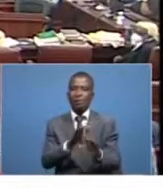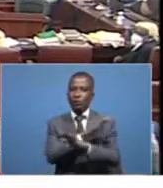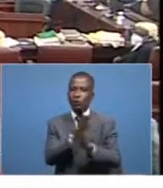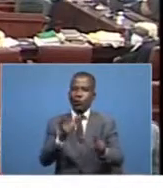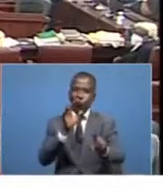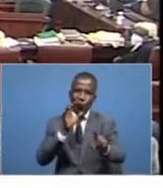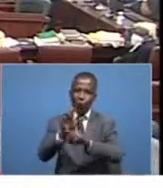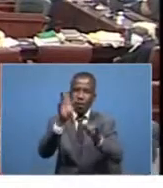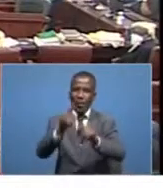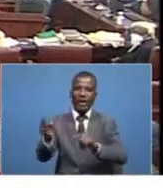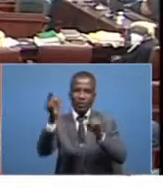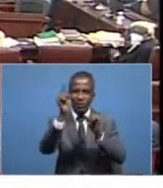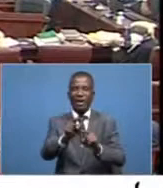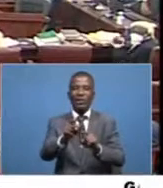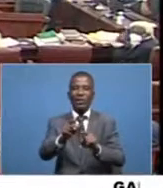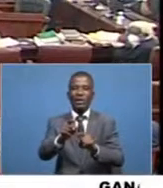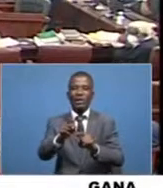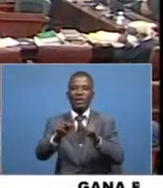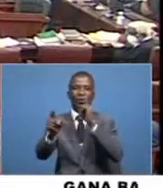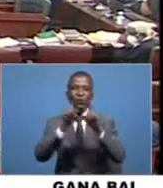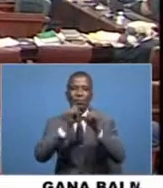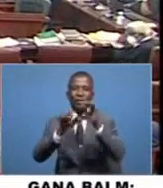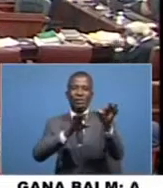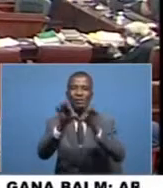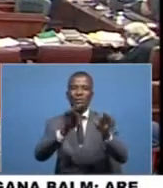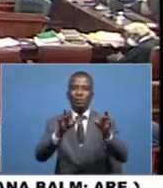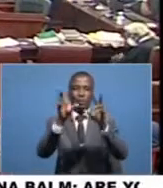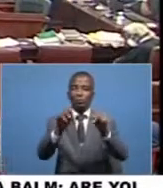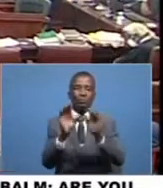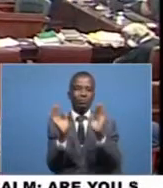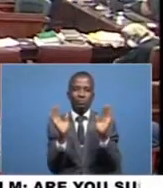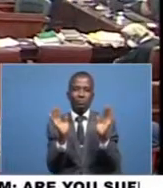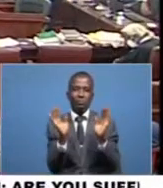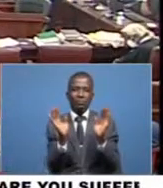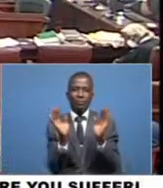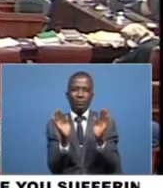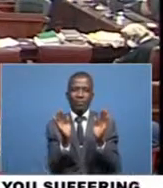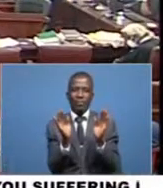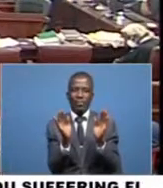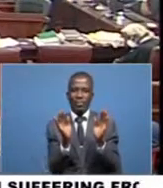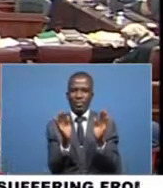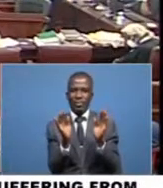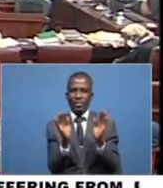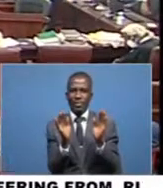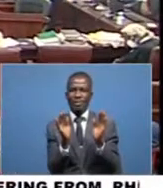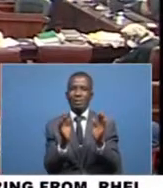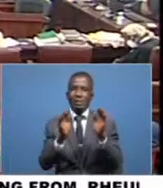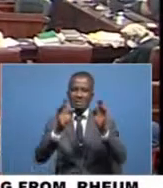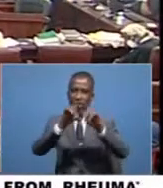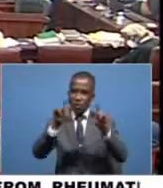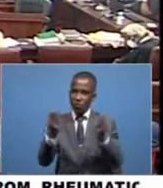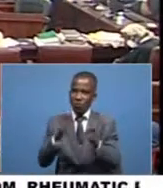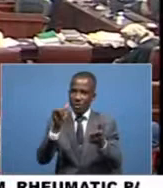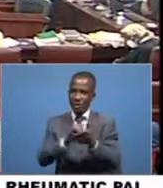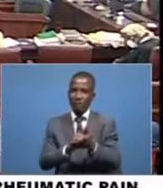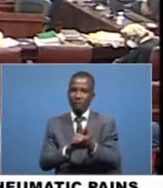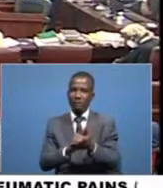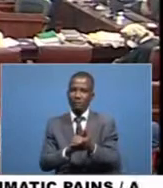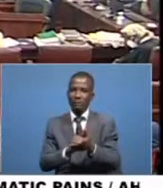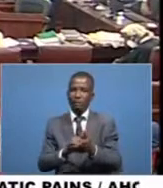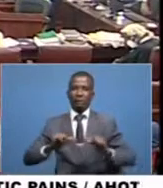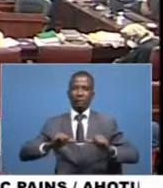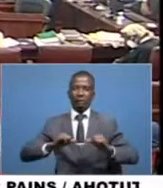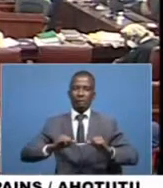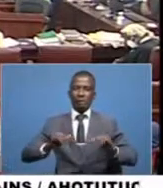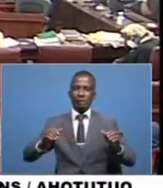the witness box and testify in support of his or her case. It is a risk parties who decline to give evidence take,